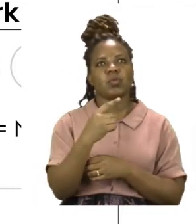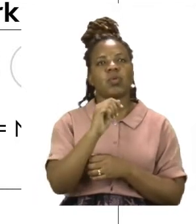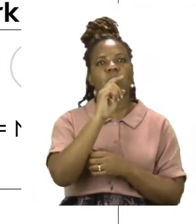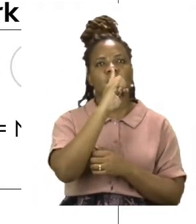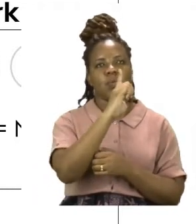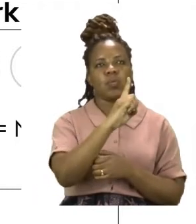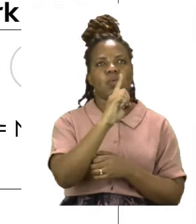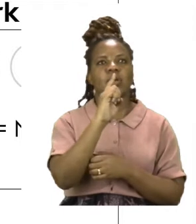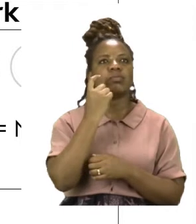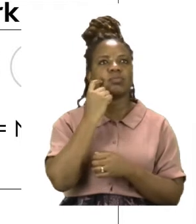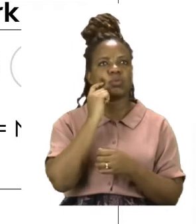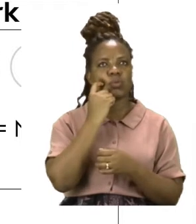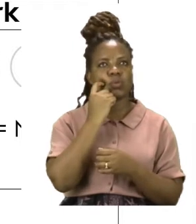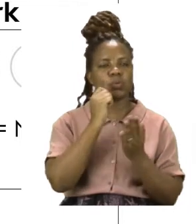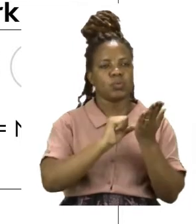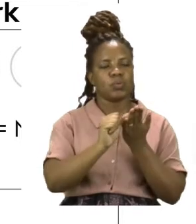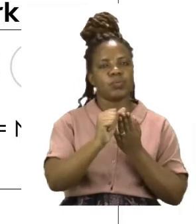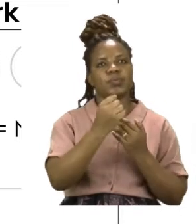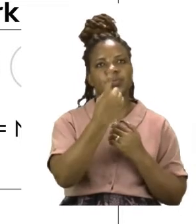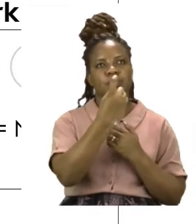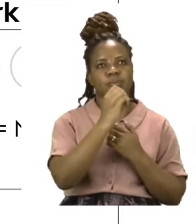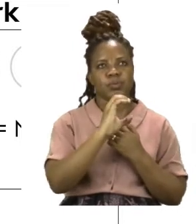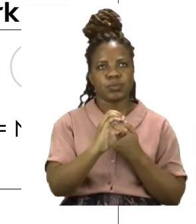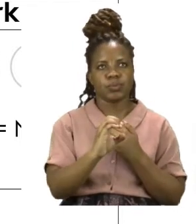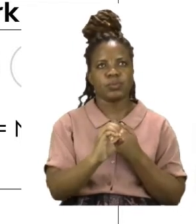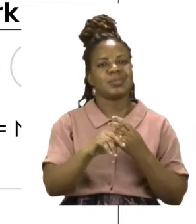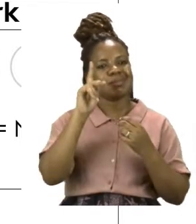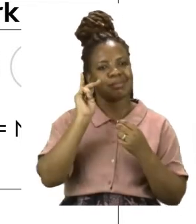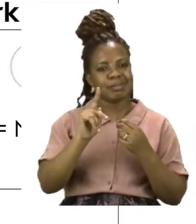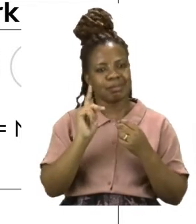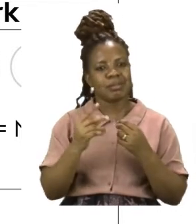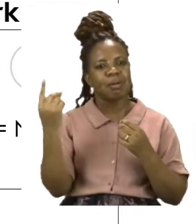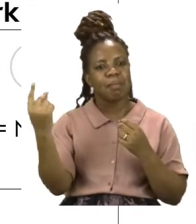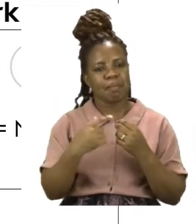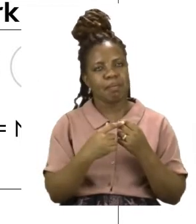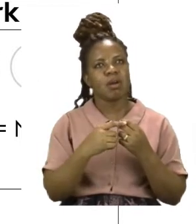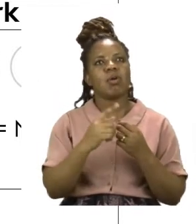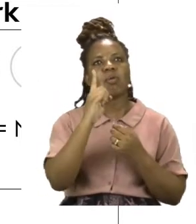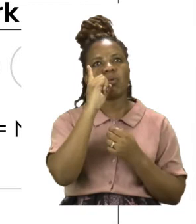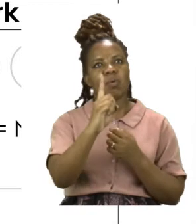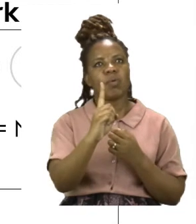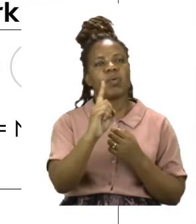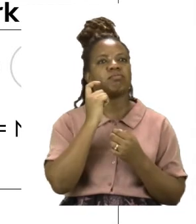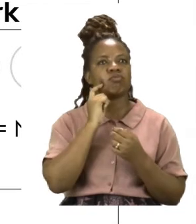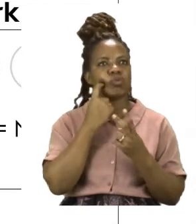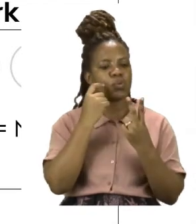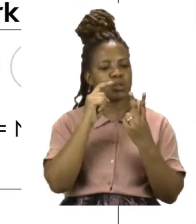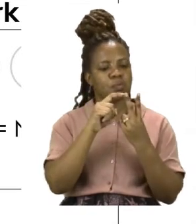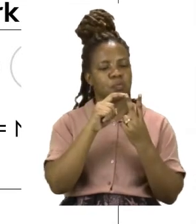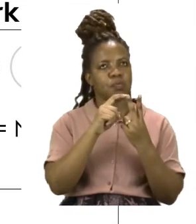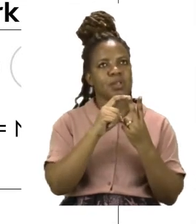10 cents. Then he buys another one for 5 cents.